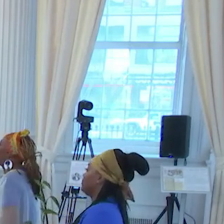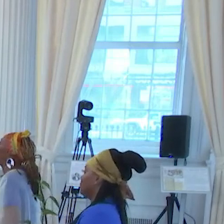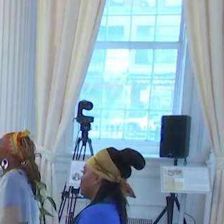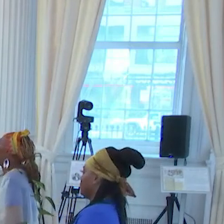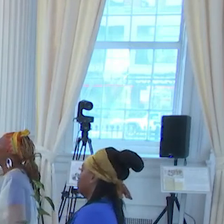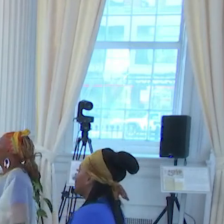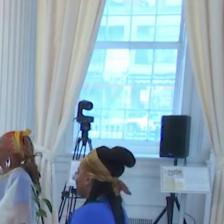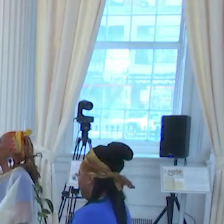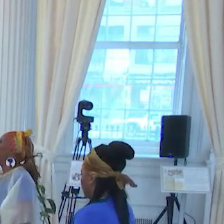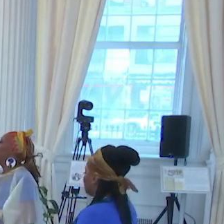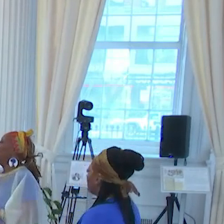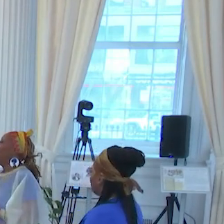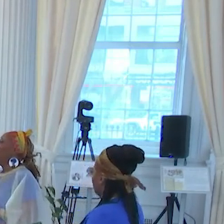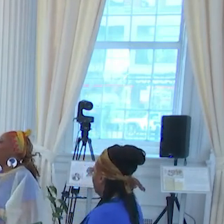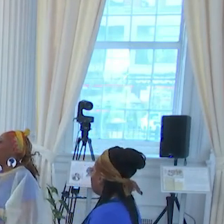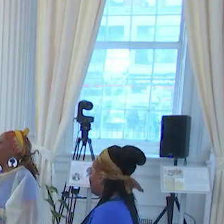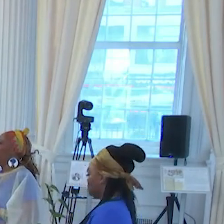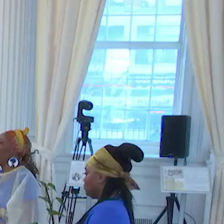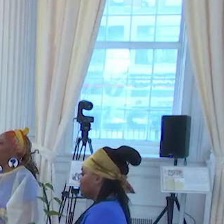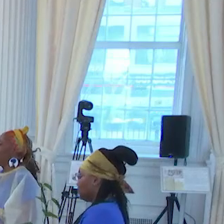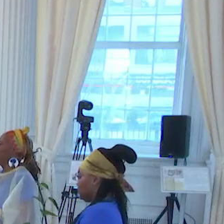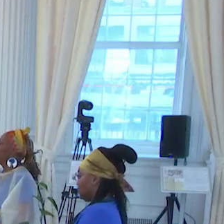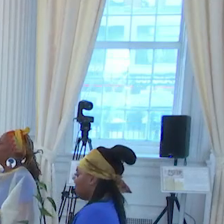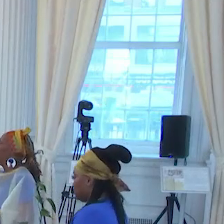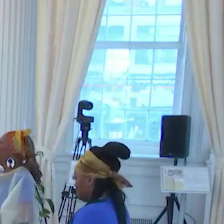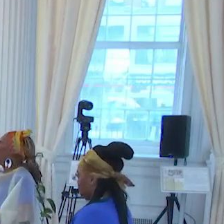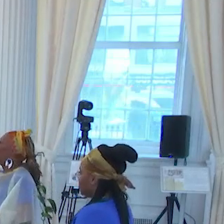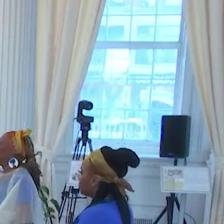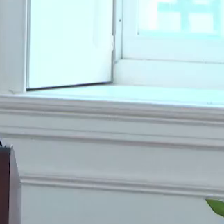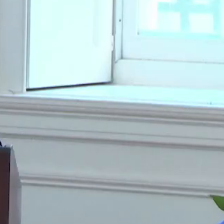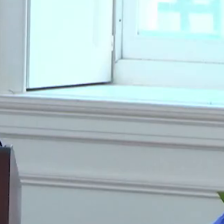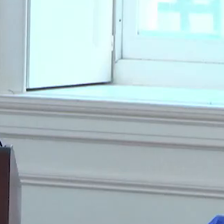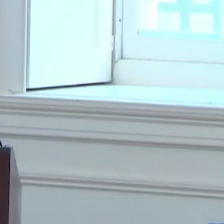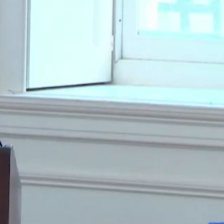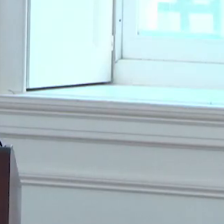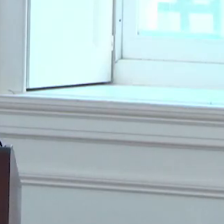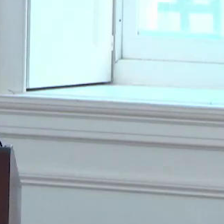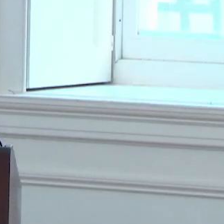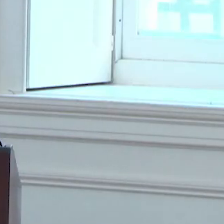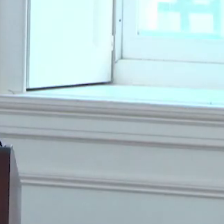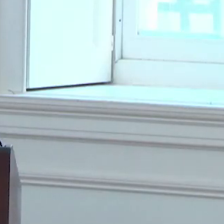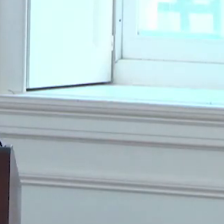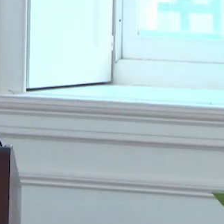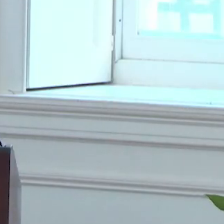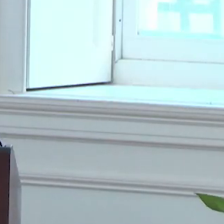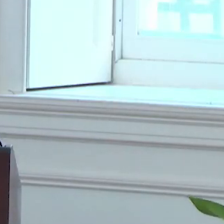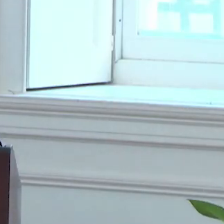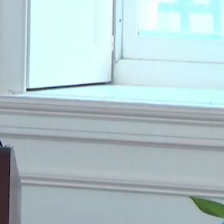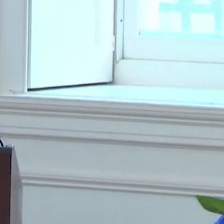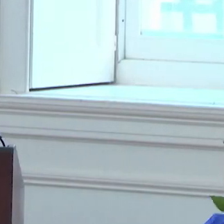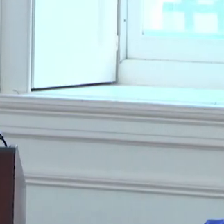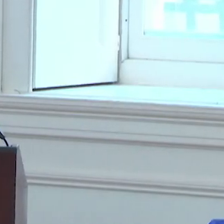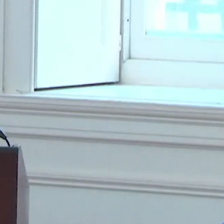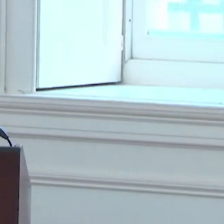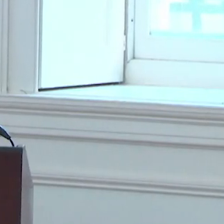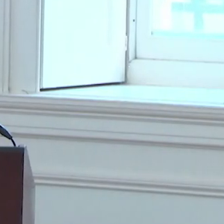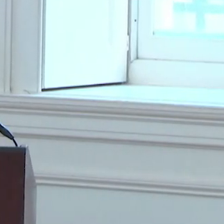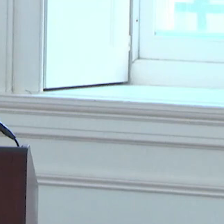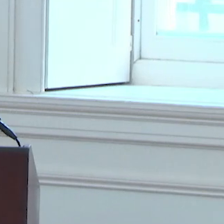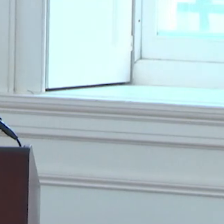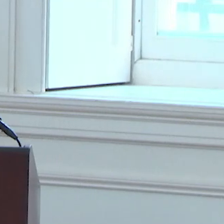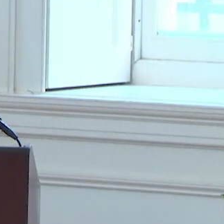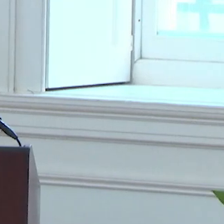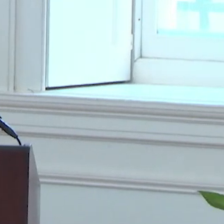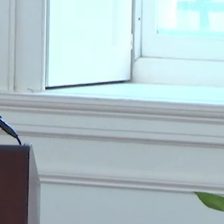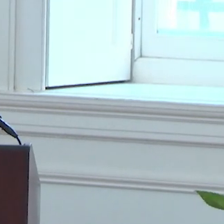Ashe. Ashe. In our community, we cannot go forward with a ceremony unless we get the permission